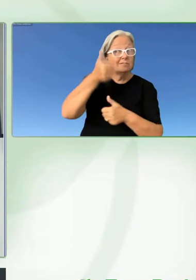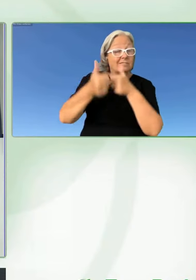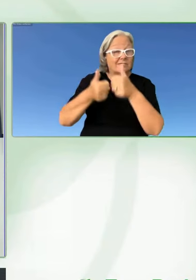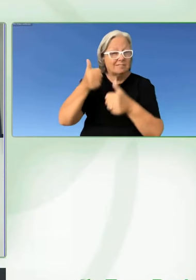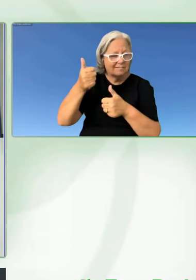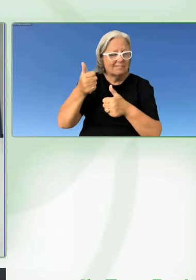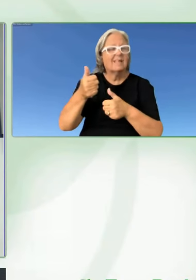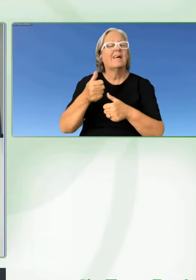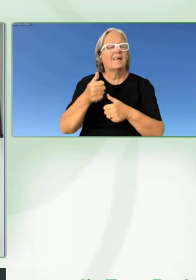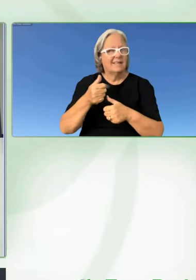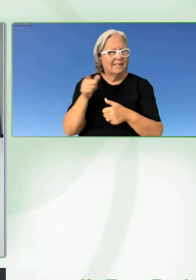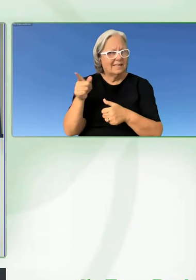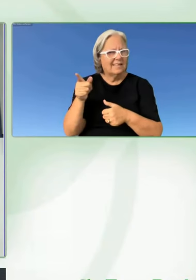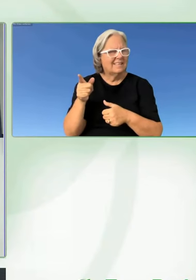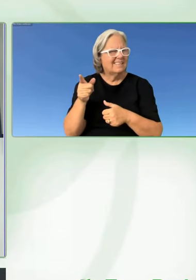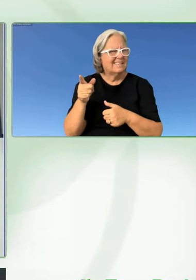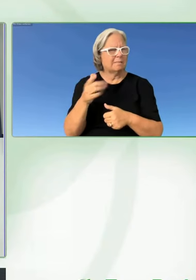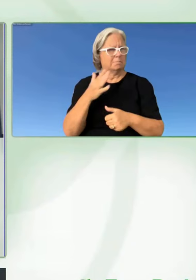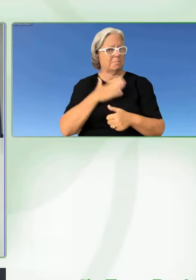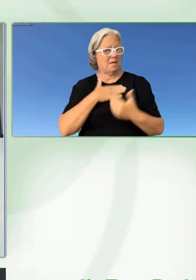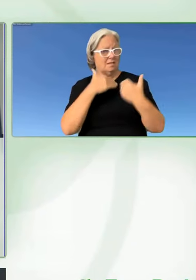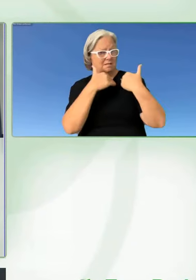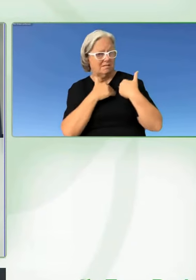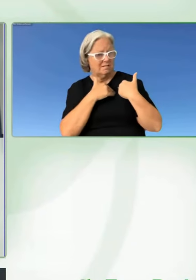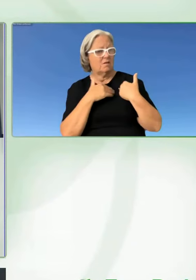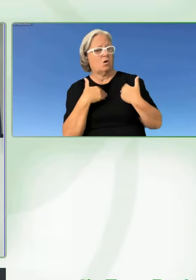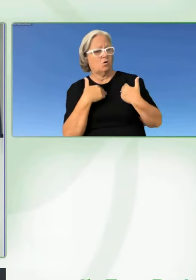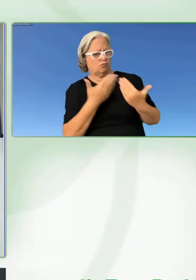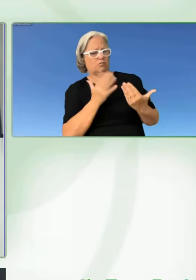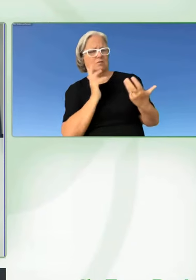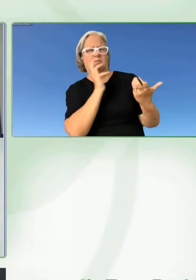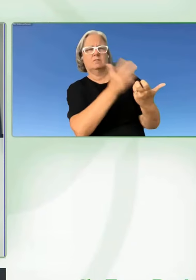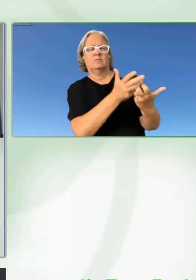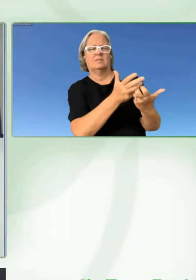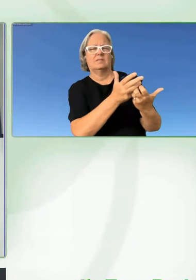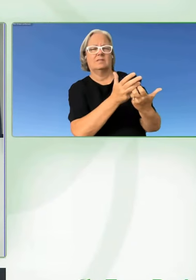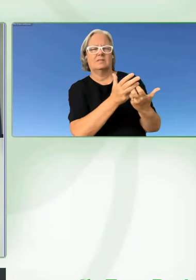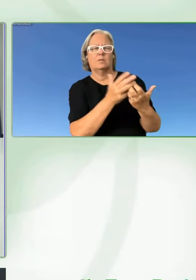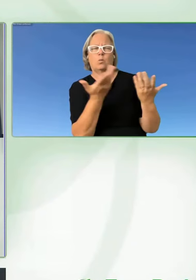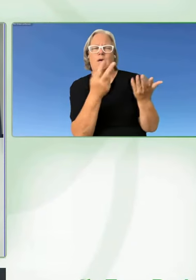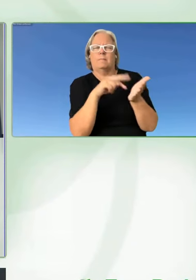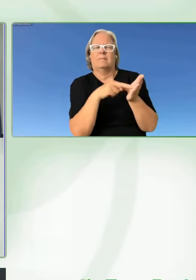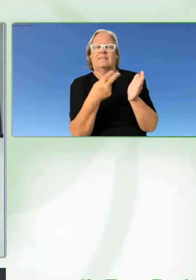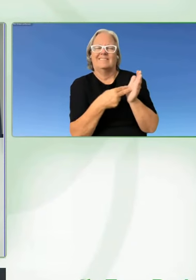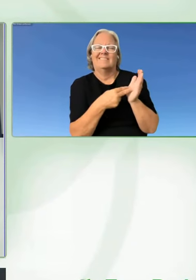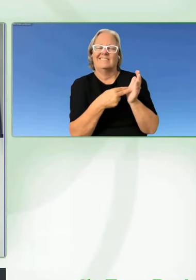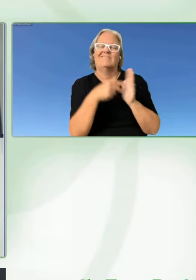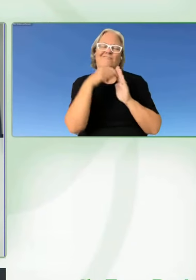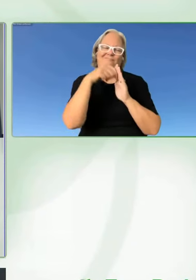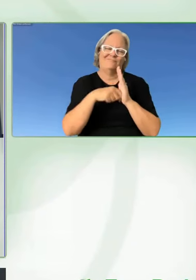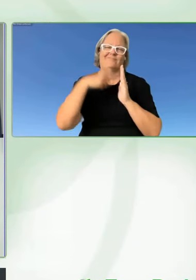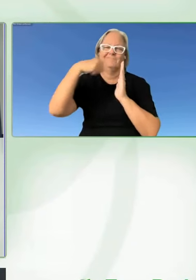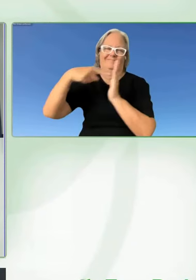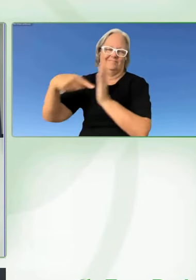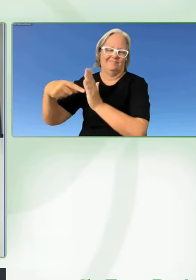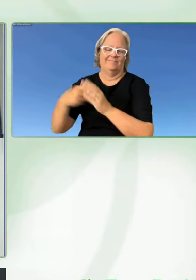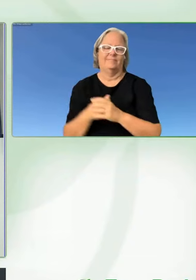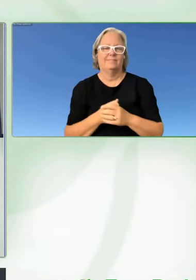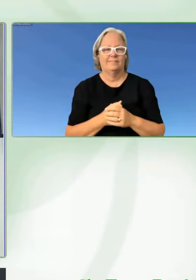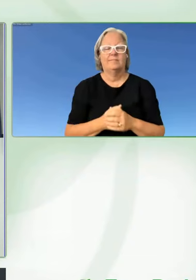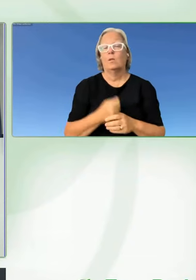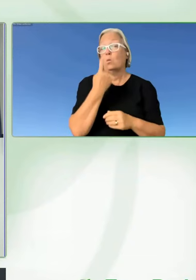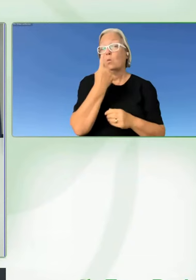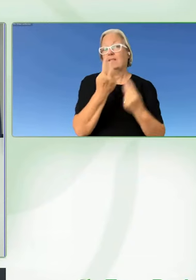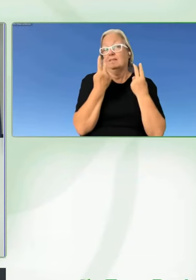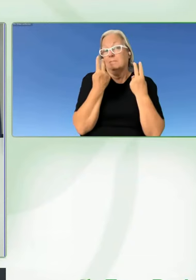as a reasonable accommodation. Then we have a very important proposal, so